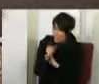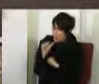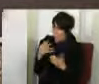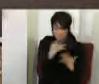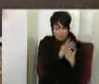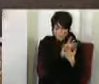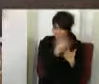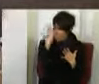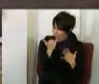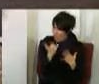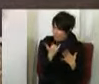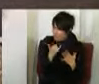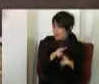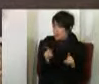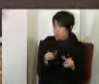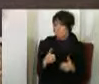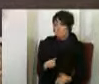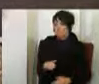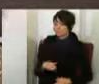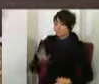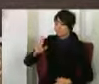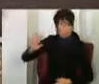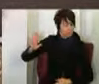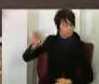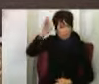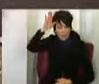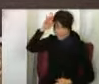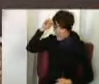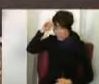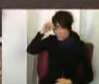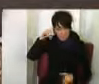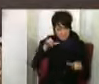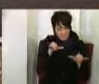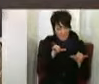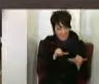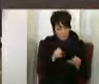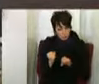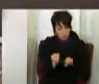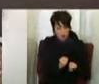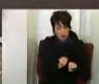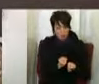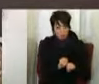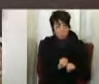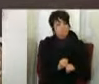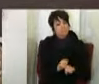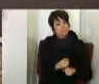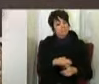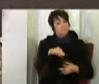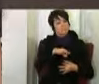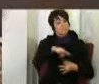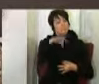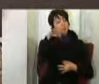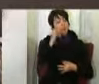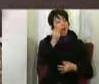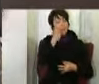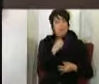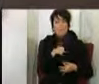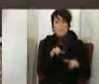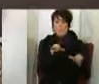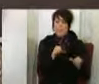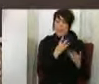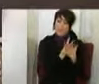But Nelson Mandela kept strong to the convictions of his spirit. Even when